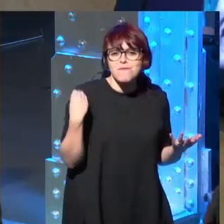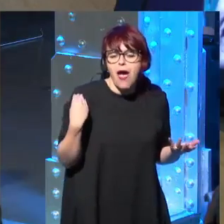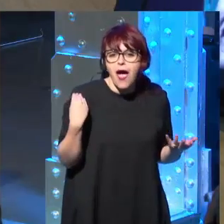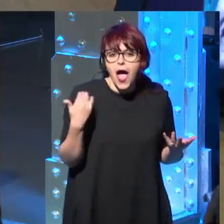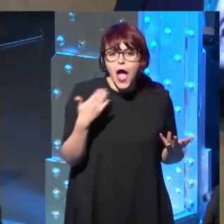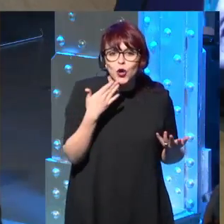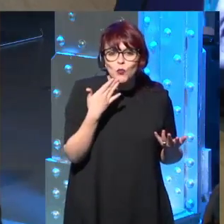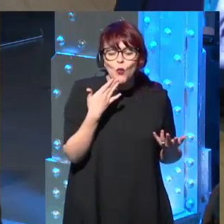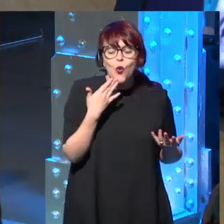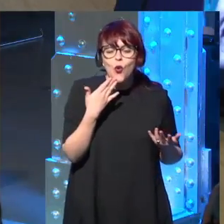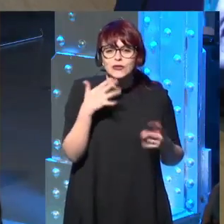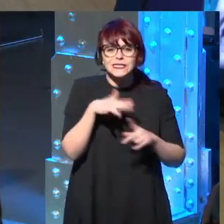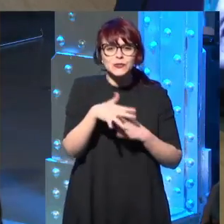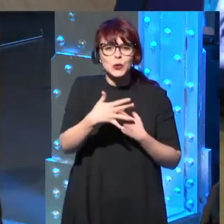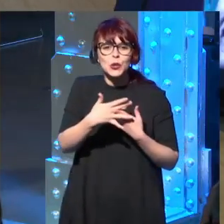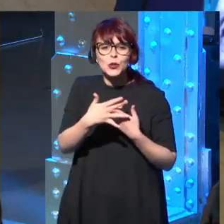a call